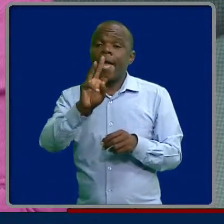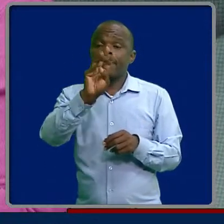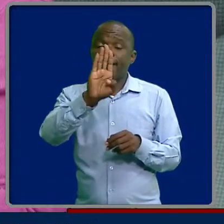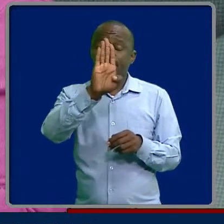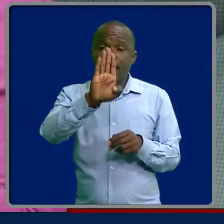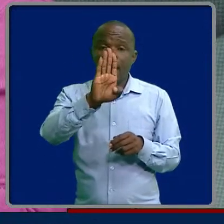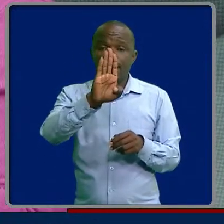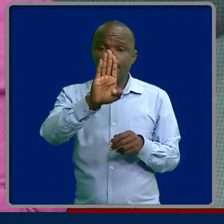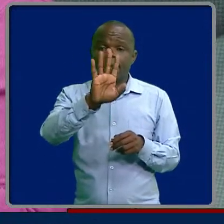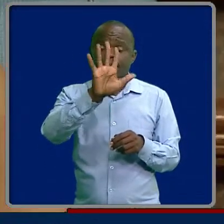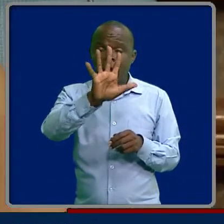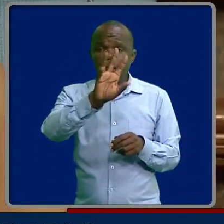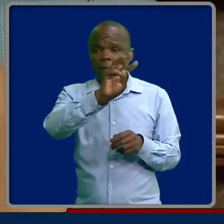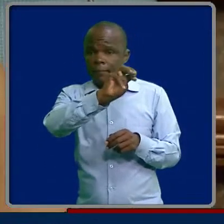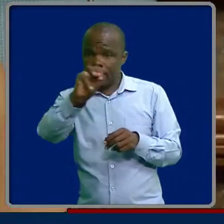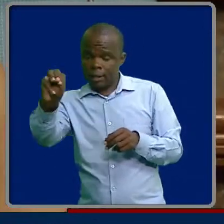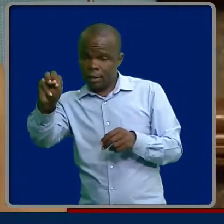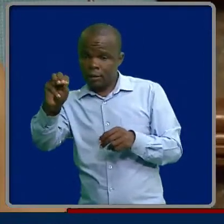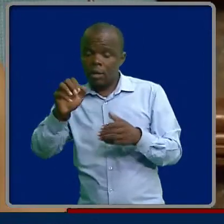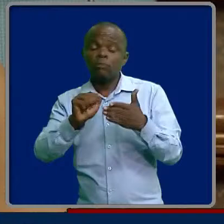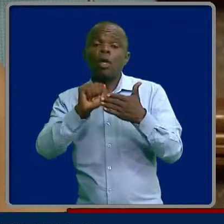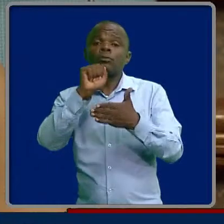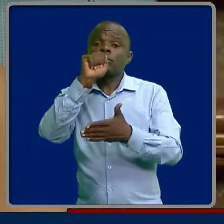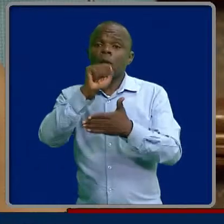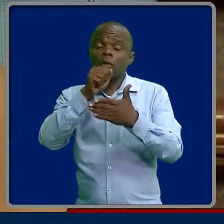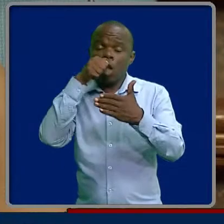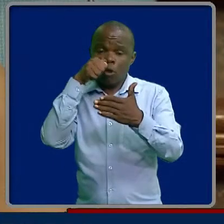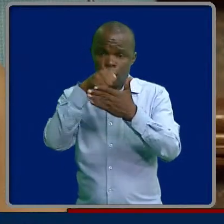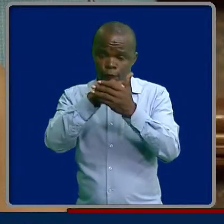aside for the establishment of the project management